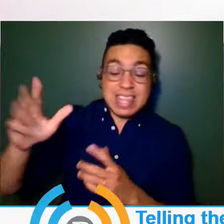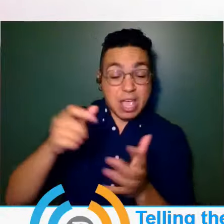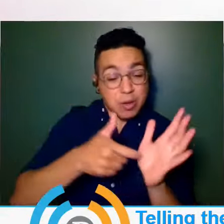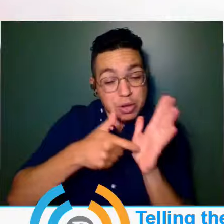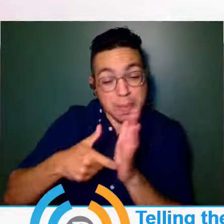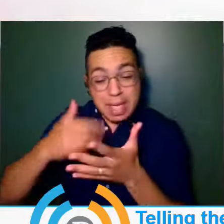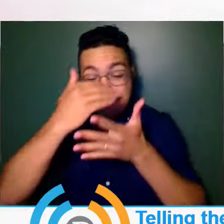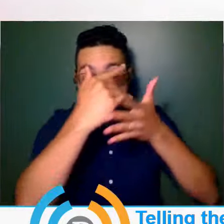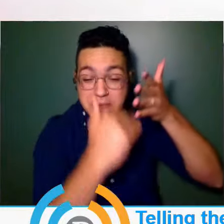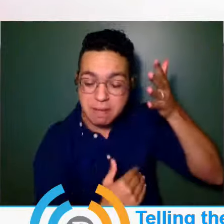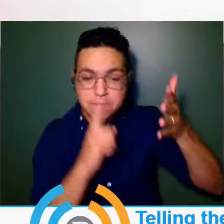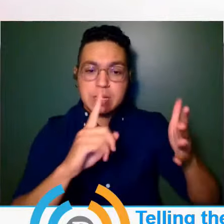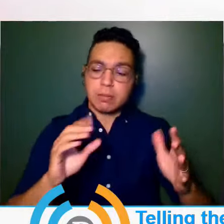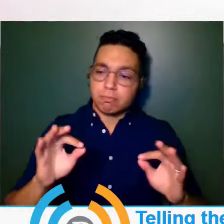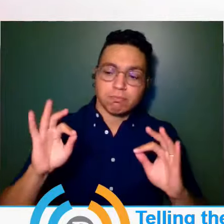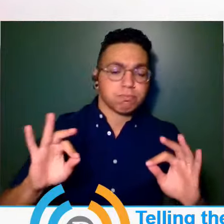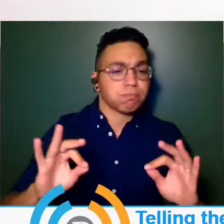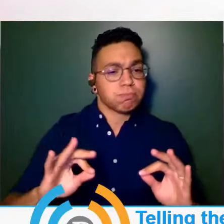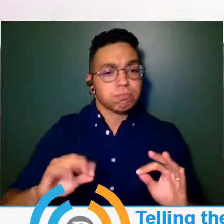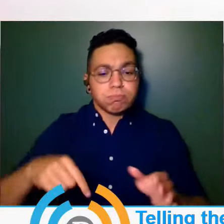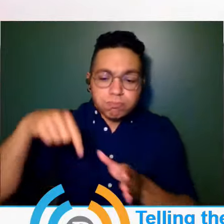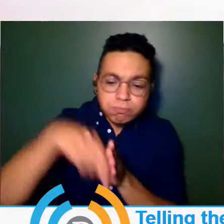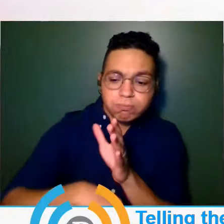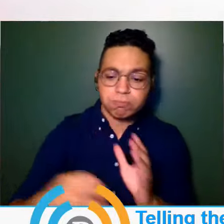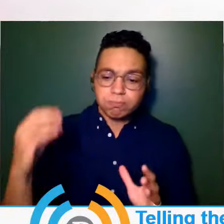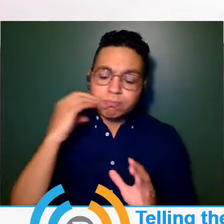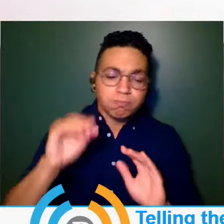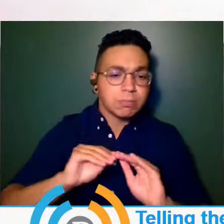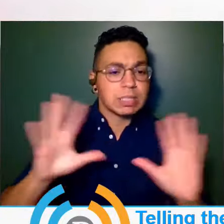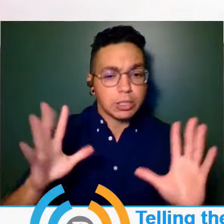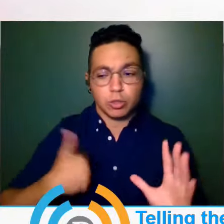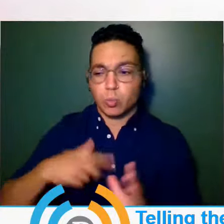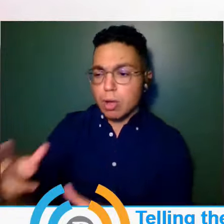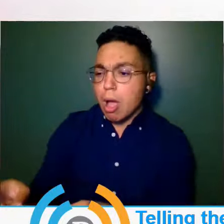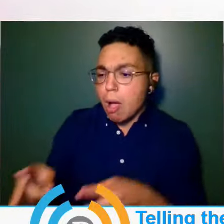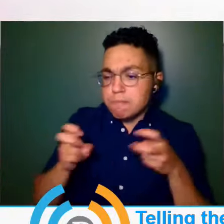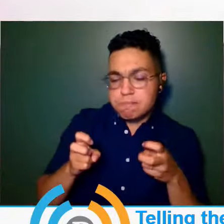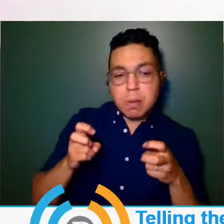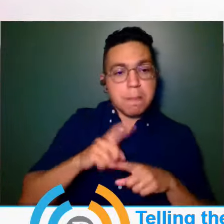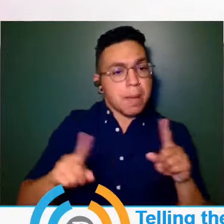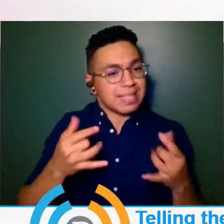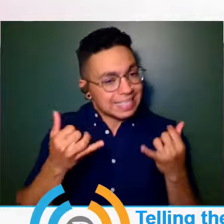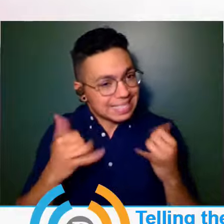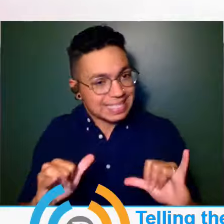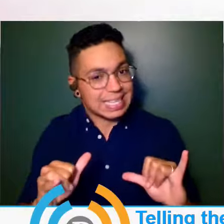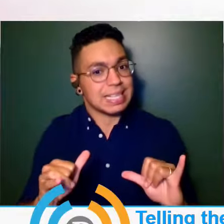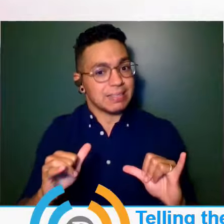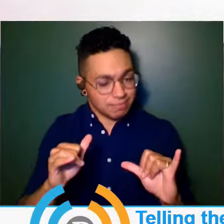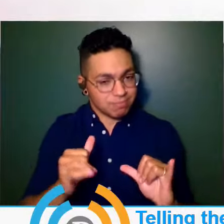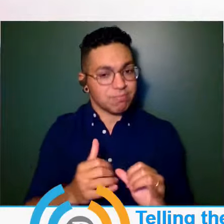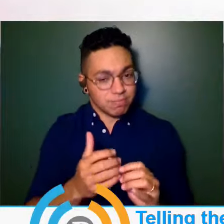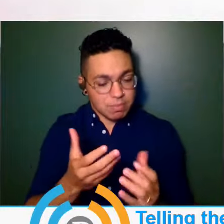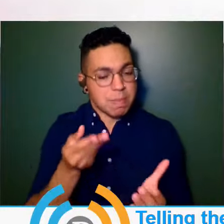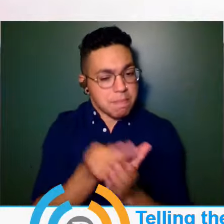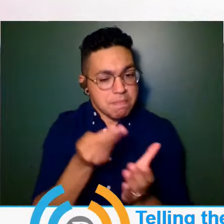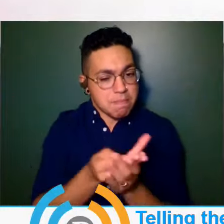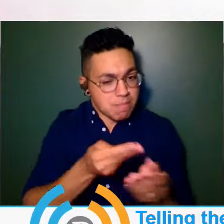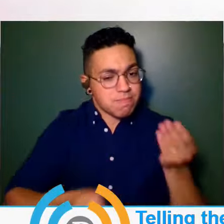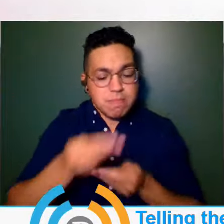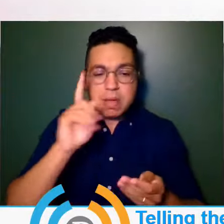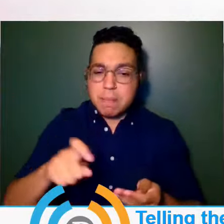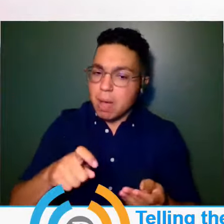robust. But we still need to cut the Portland Police Bureau by $50